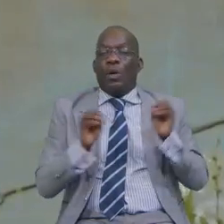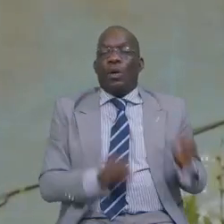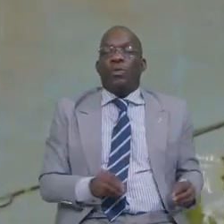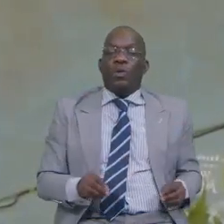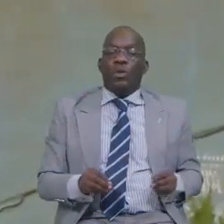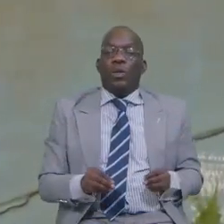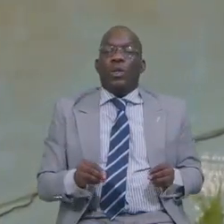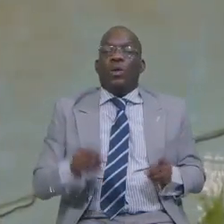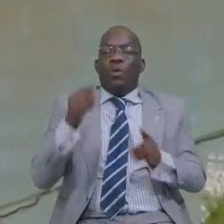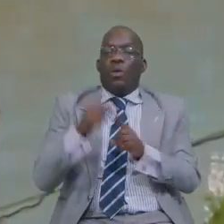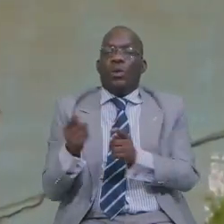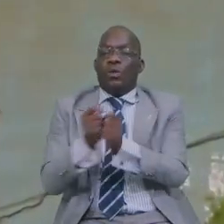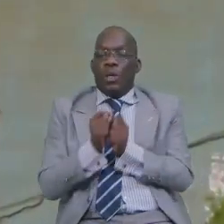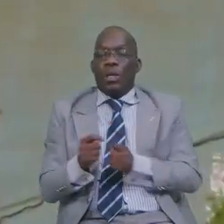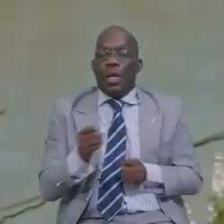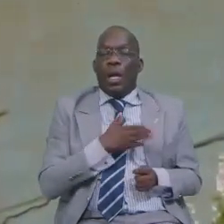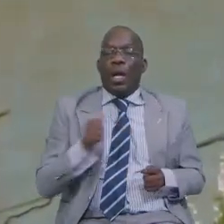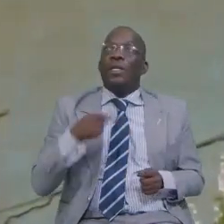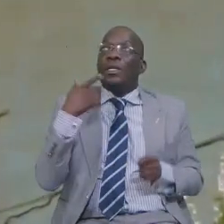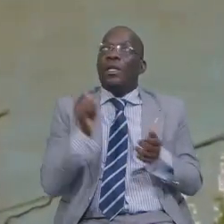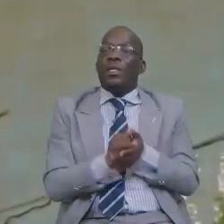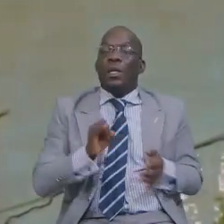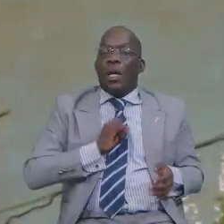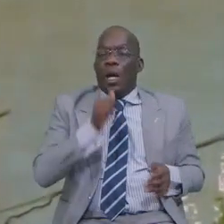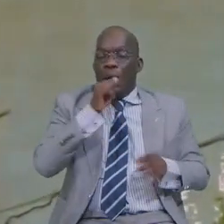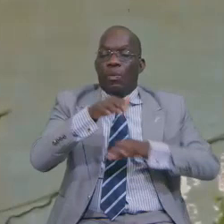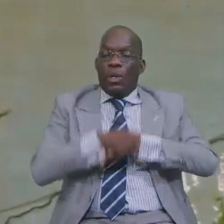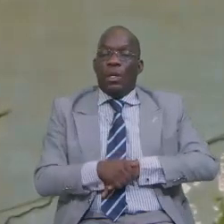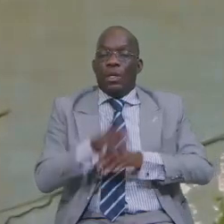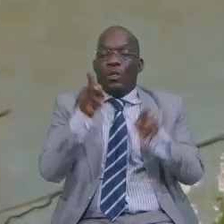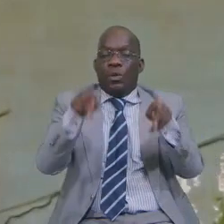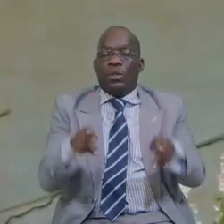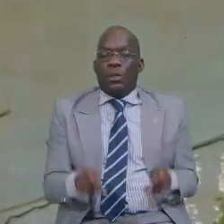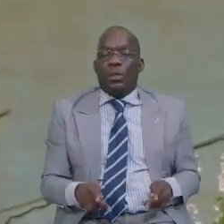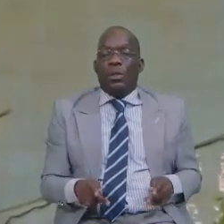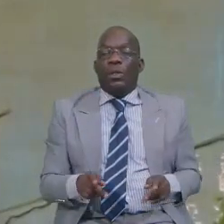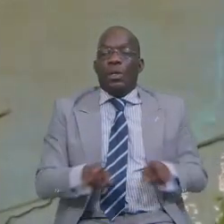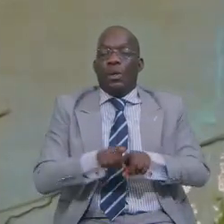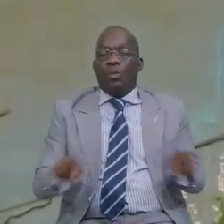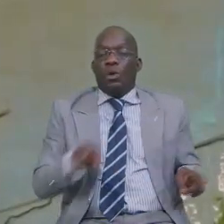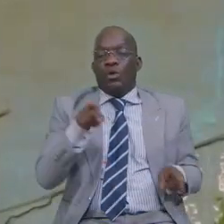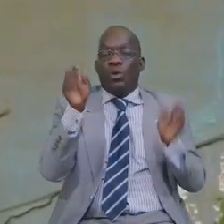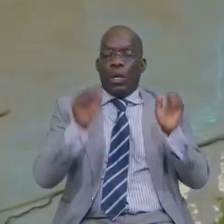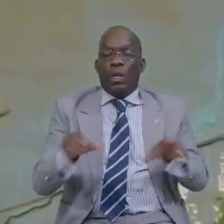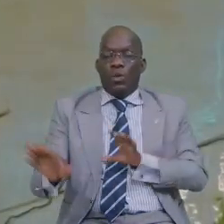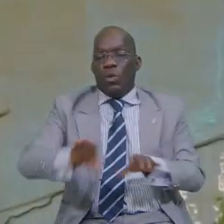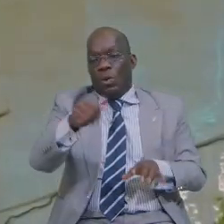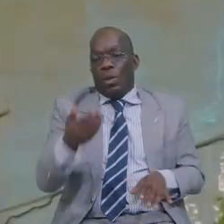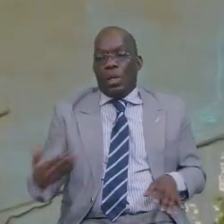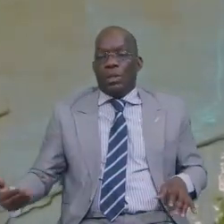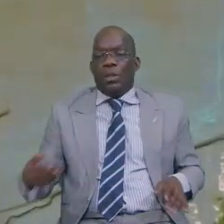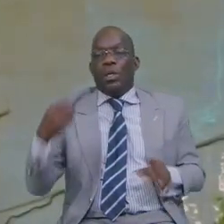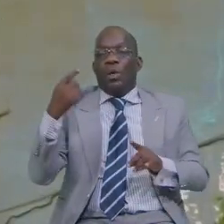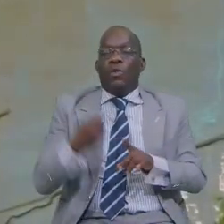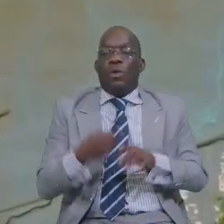together, and we say, I'm an English student. That's all right, that's all right. But you can do the other thing too. And from today,